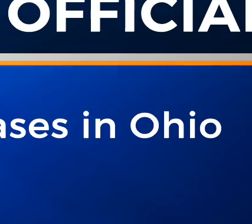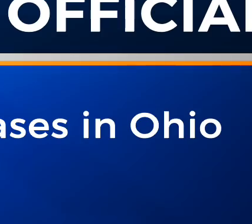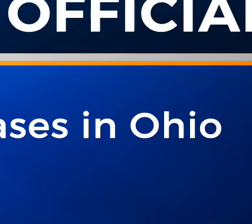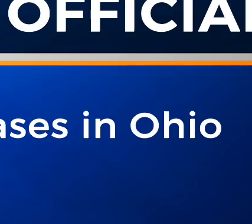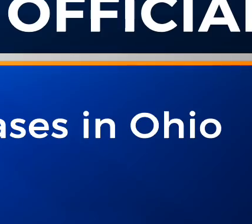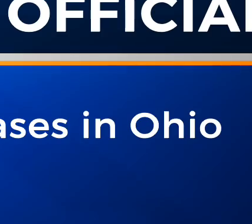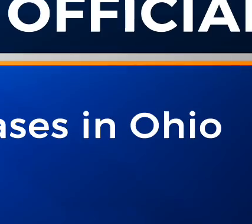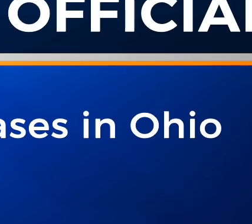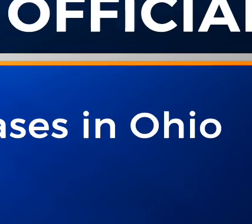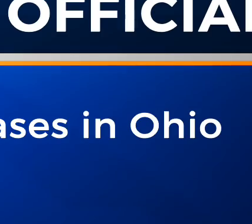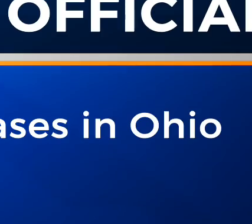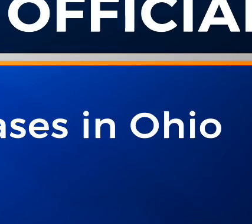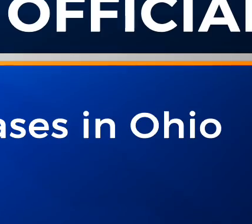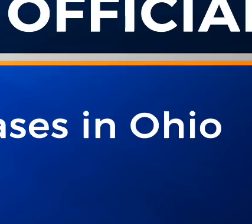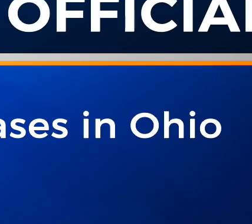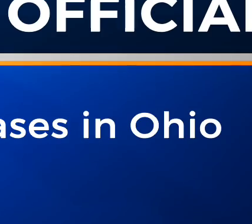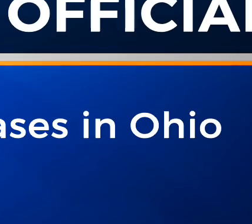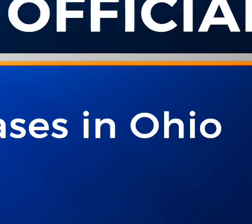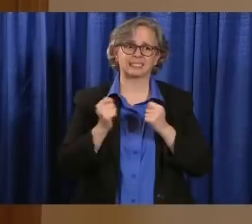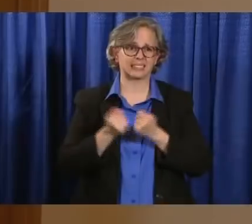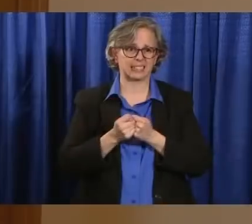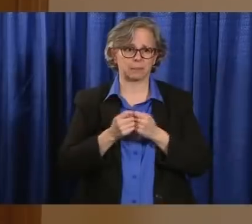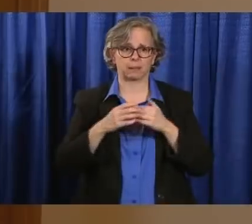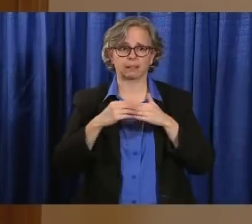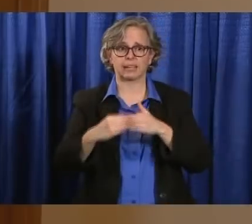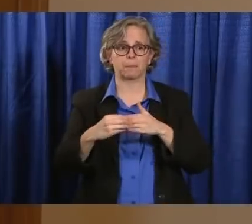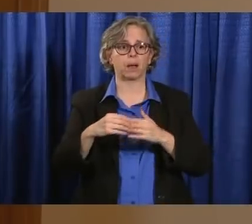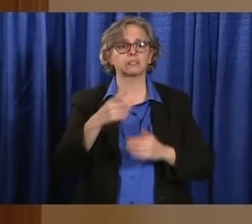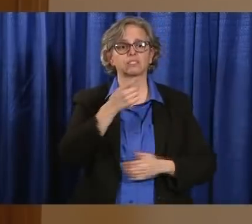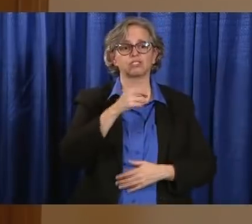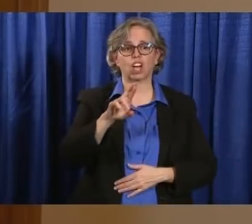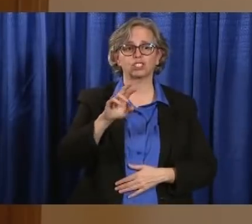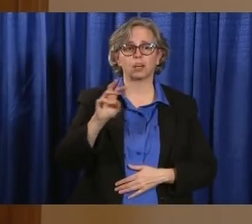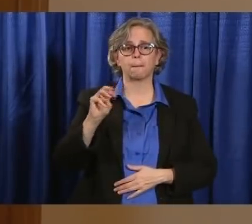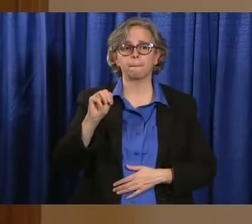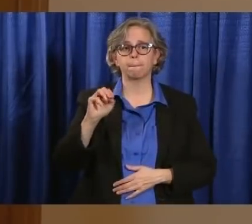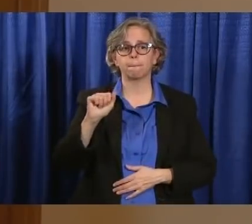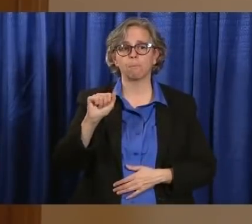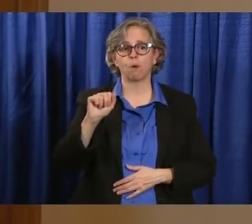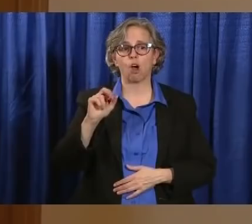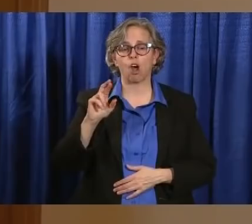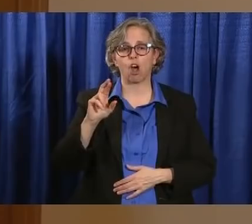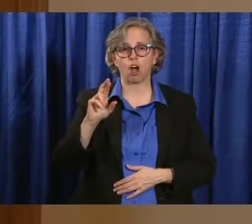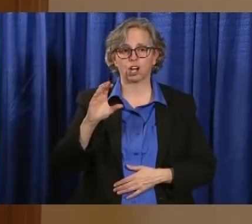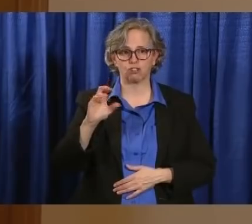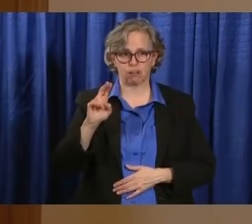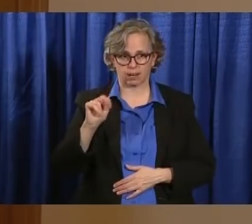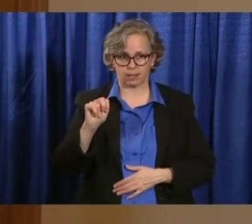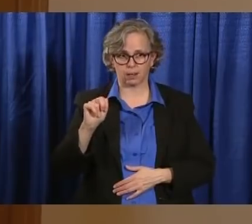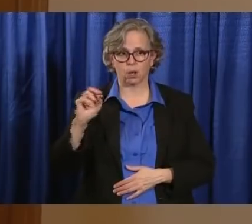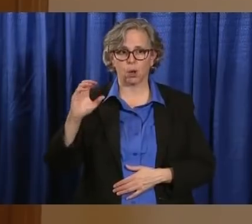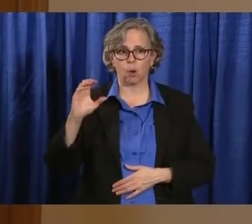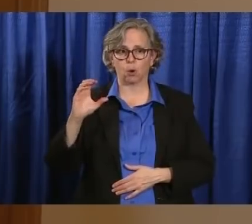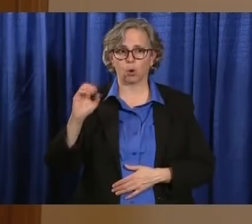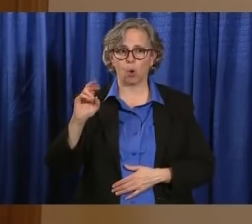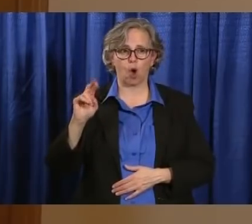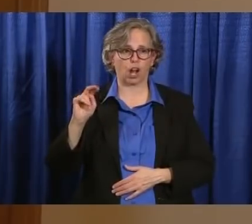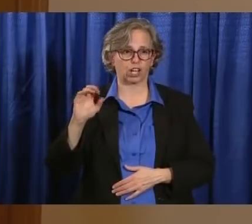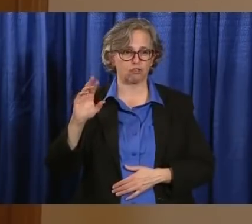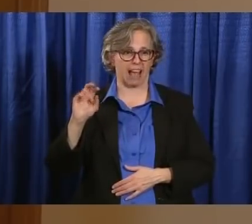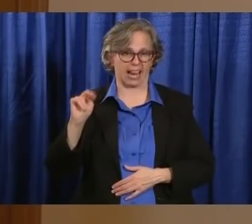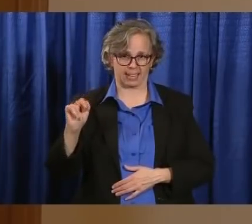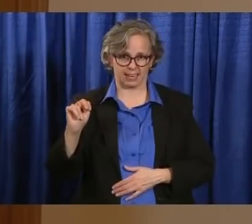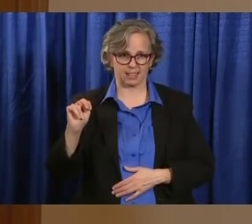Maureen Corcoran has been working tirelessly, along with Mary Applegate, a physician at Medicaid,